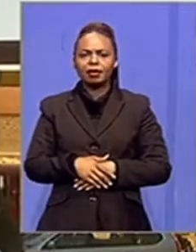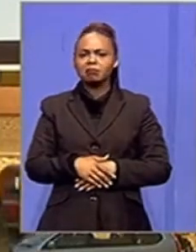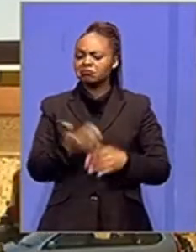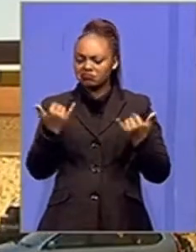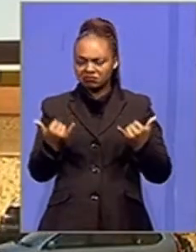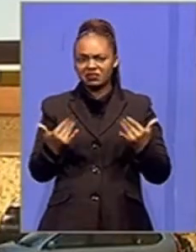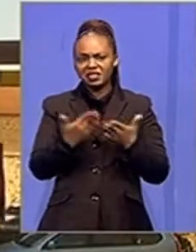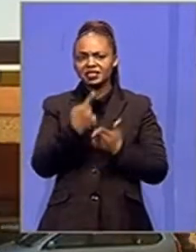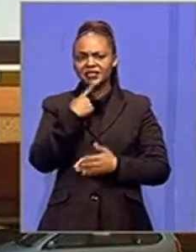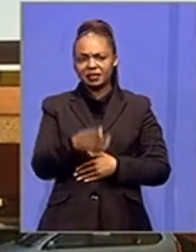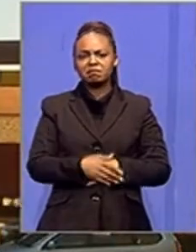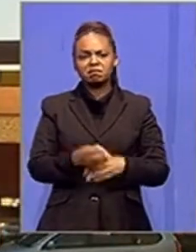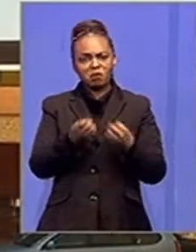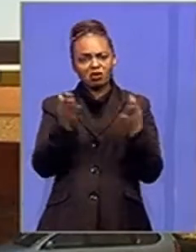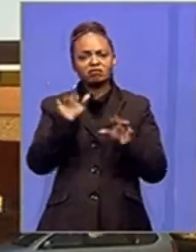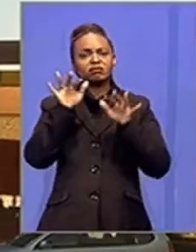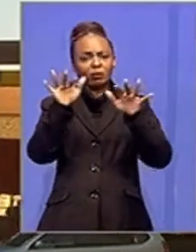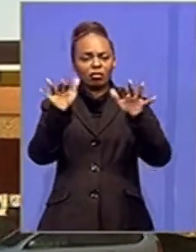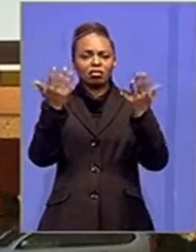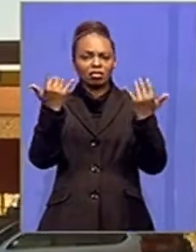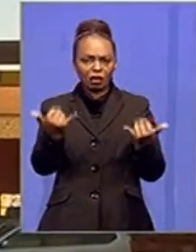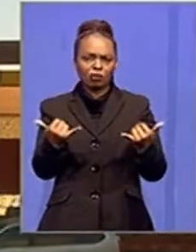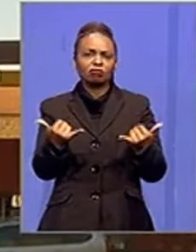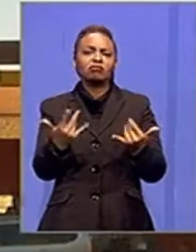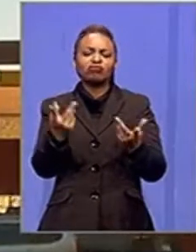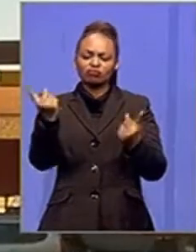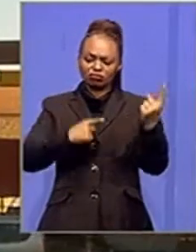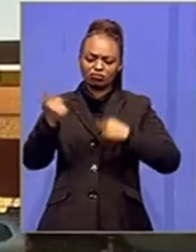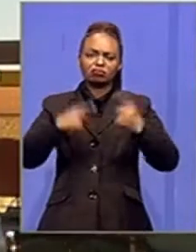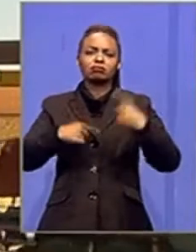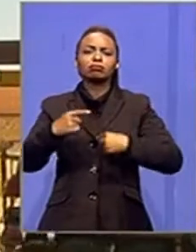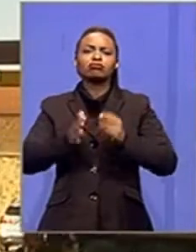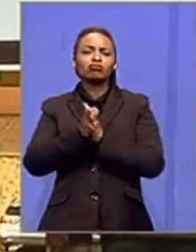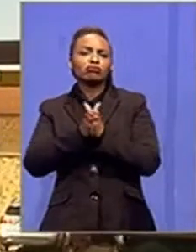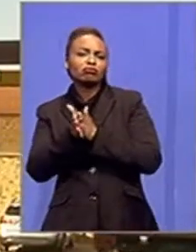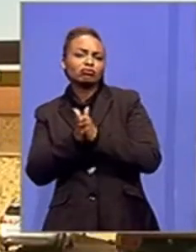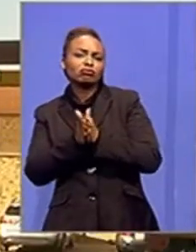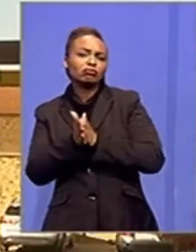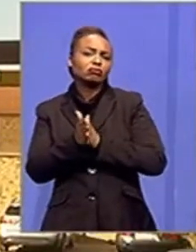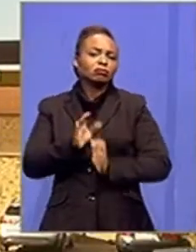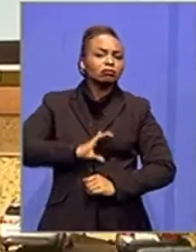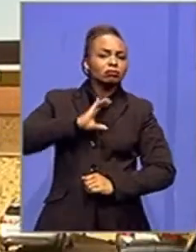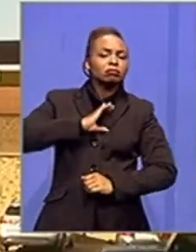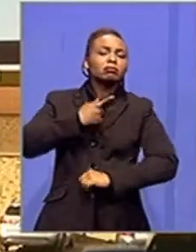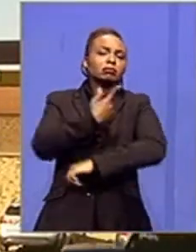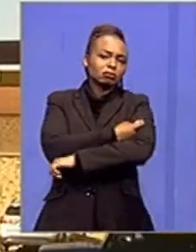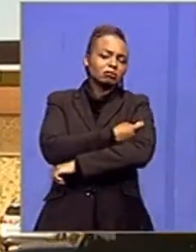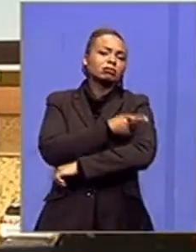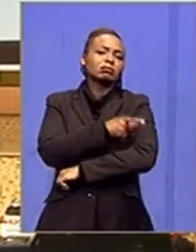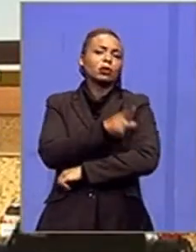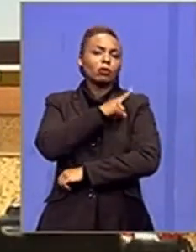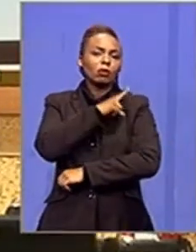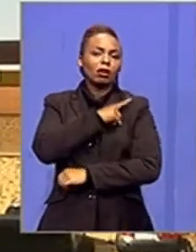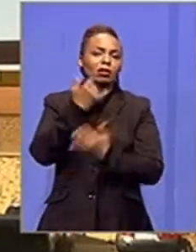bona tlhatlhogo ya dipalopalo tsa batho ba ba entang ka ntlha ya gore mo legatong le